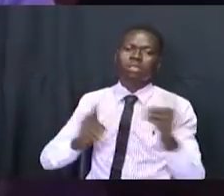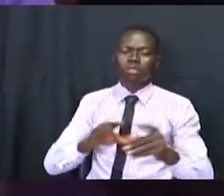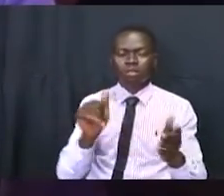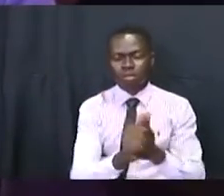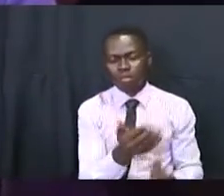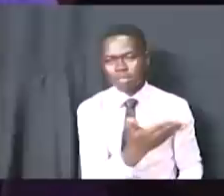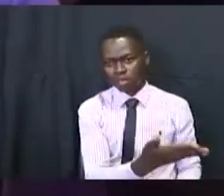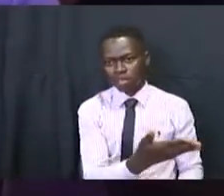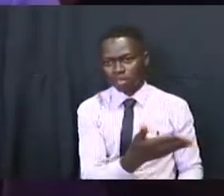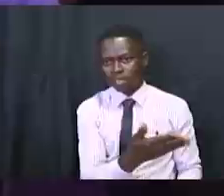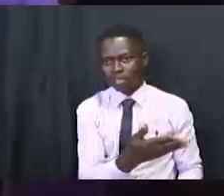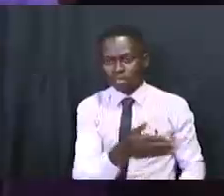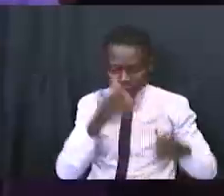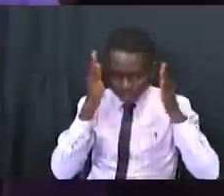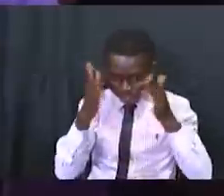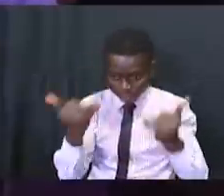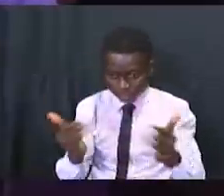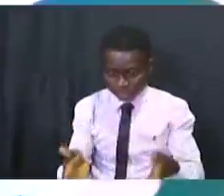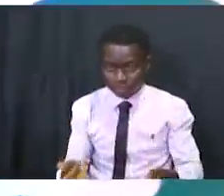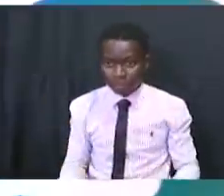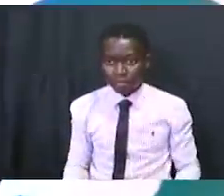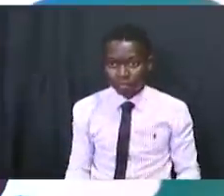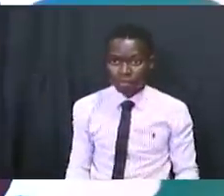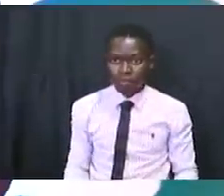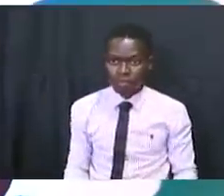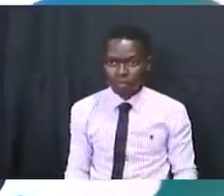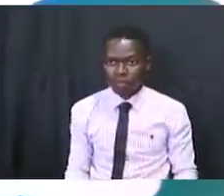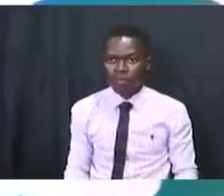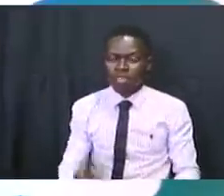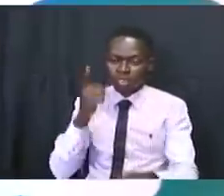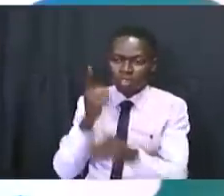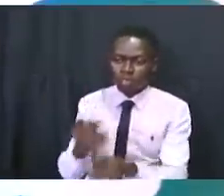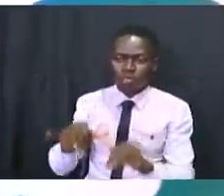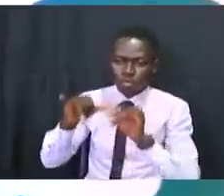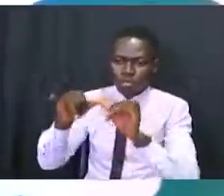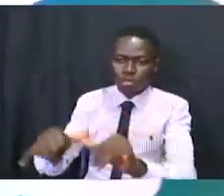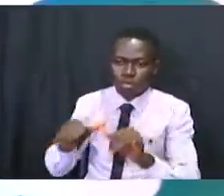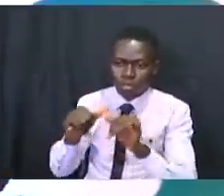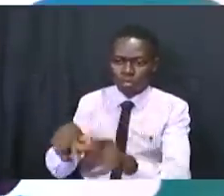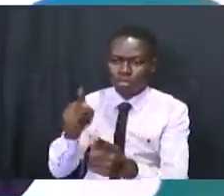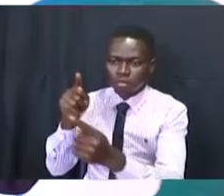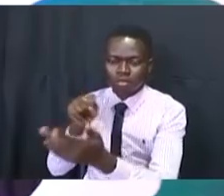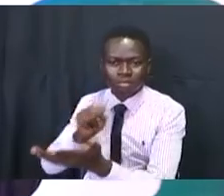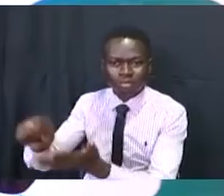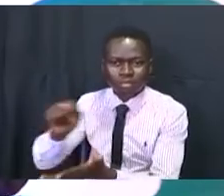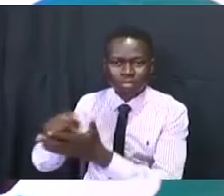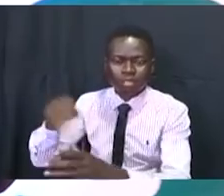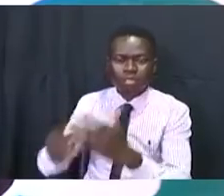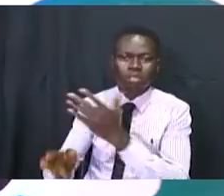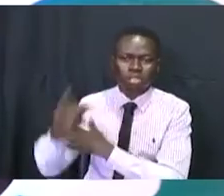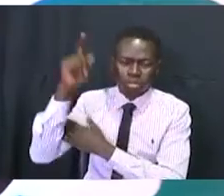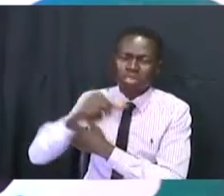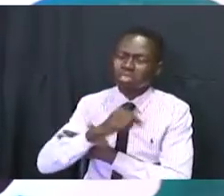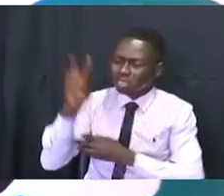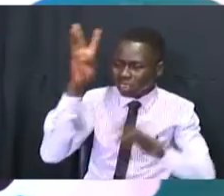want you to pay attention to what he's going to do. Just consistently trust in him and delight in him. Delight in him. Don't be worried.